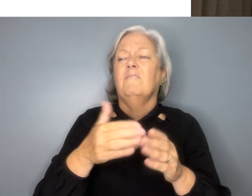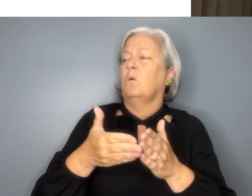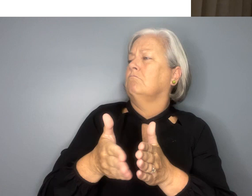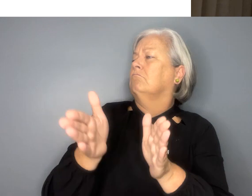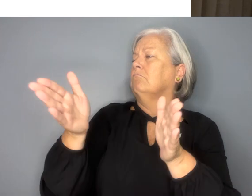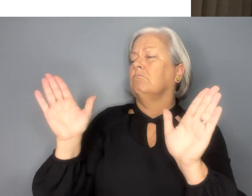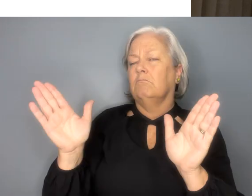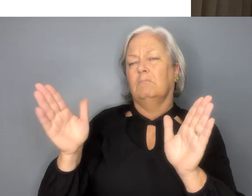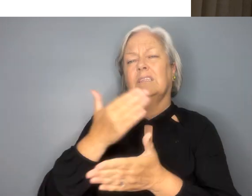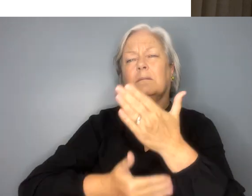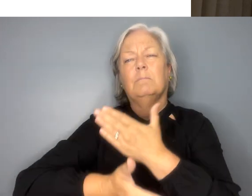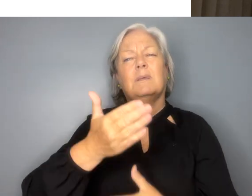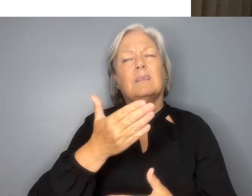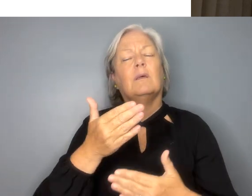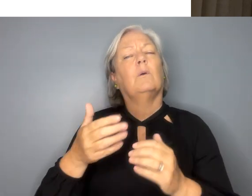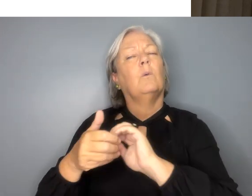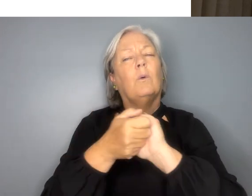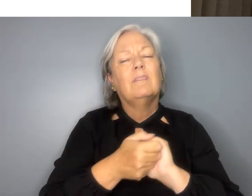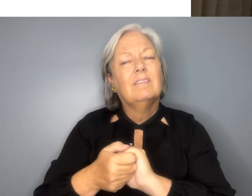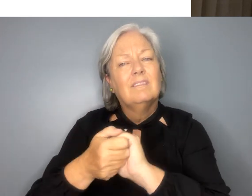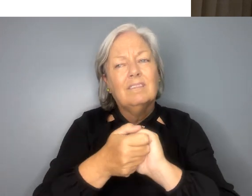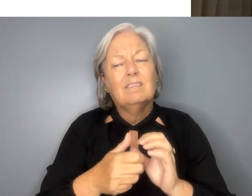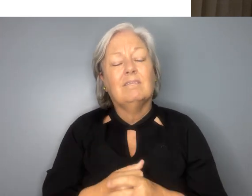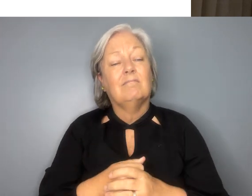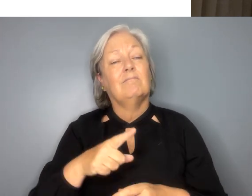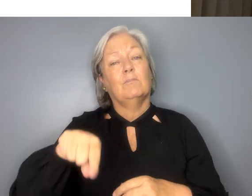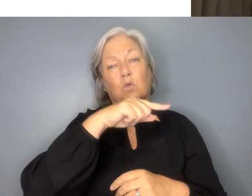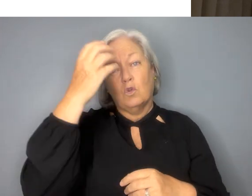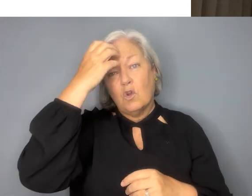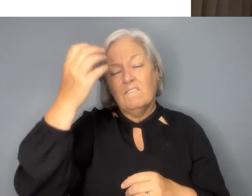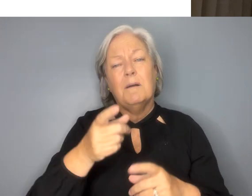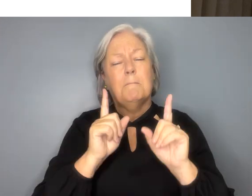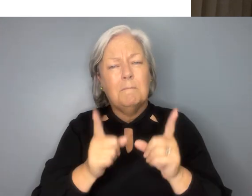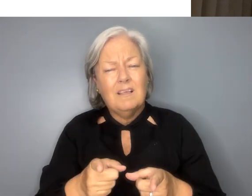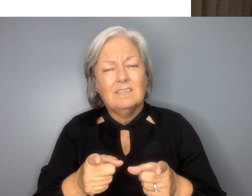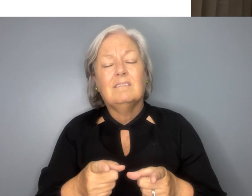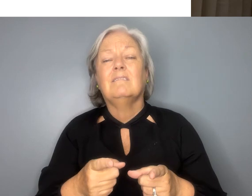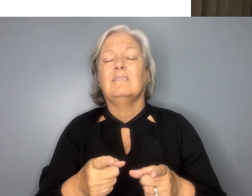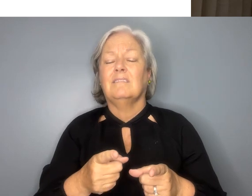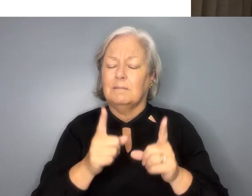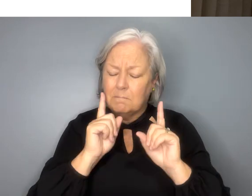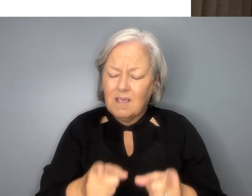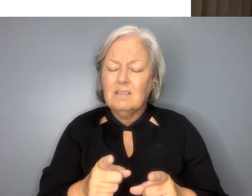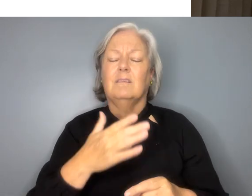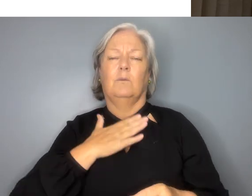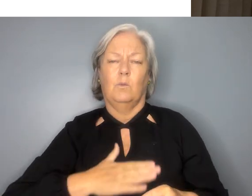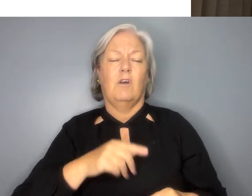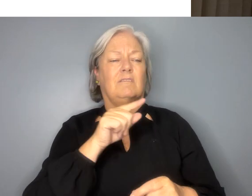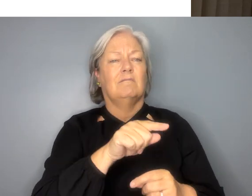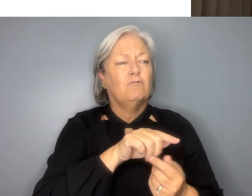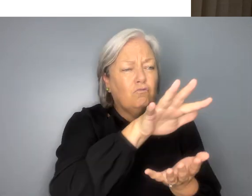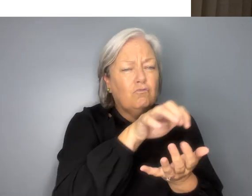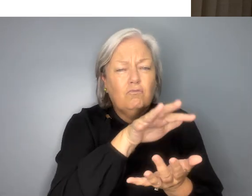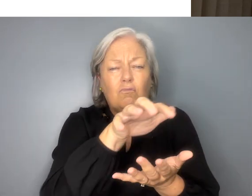broader disability organisations. States parties need to ensure that their disability data collection